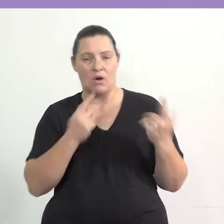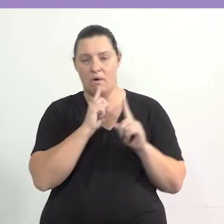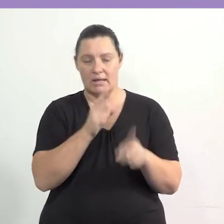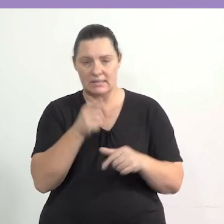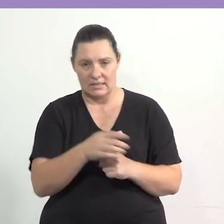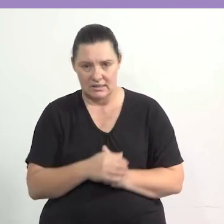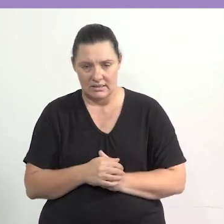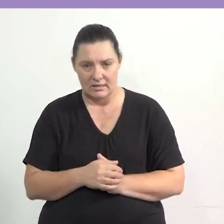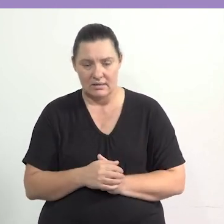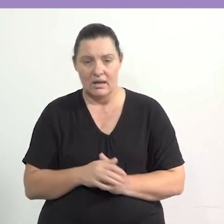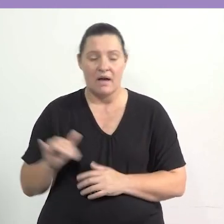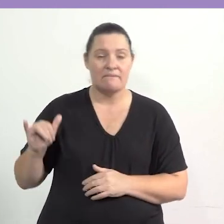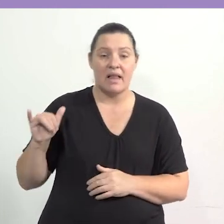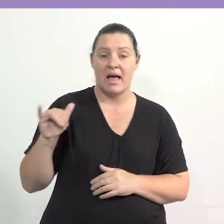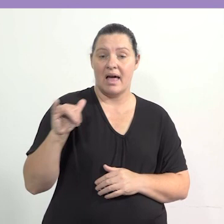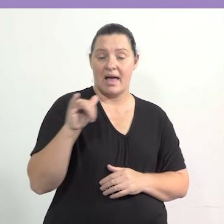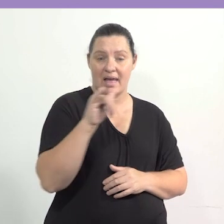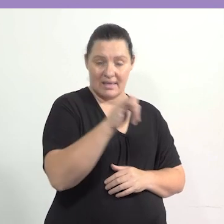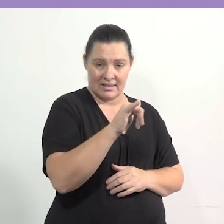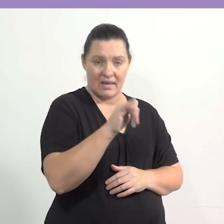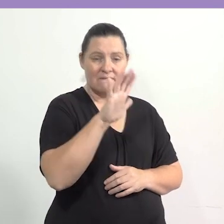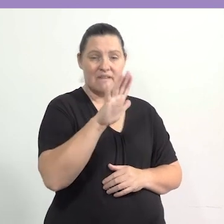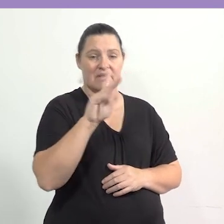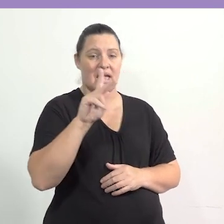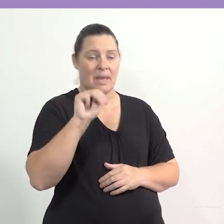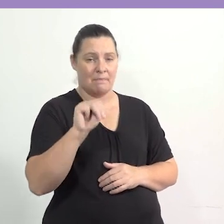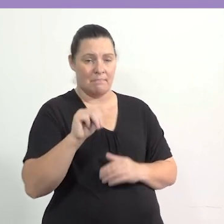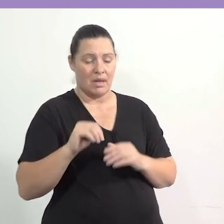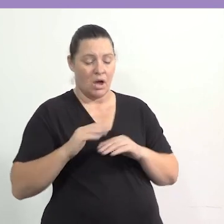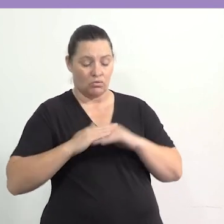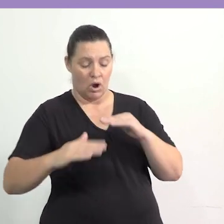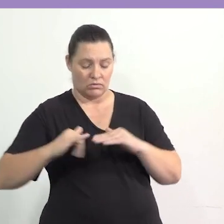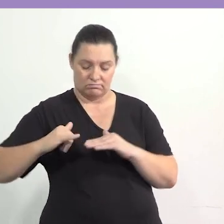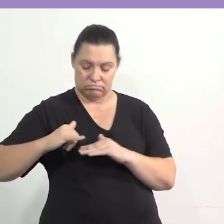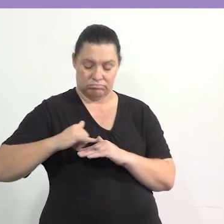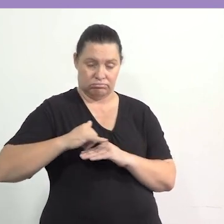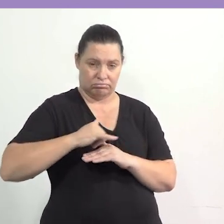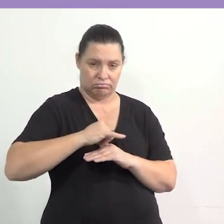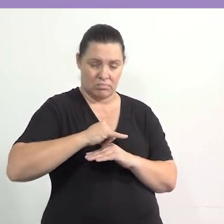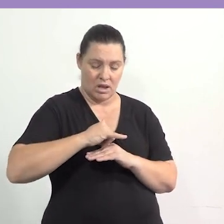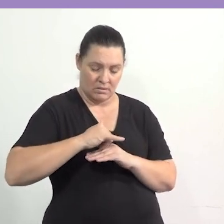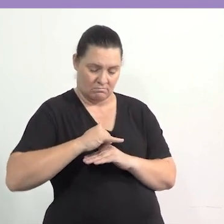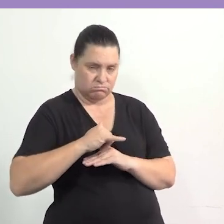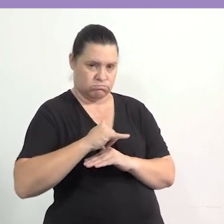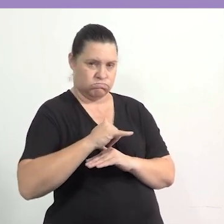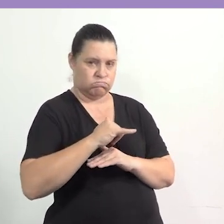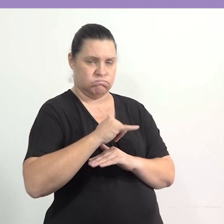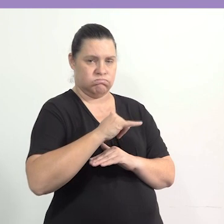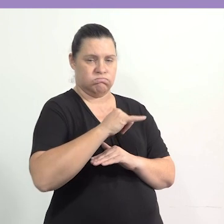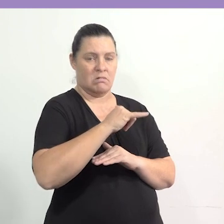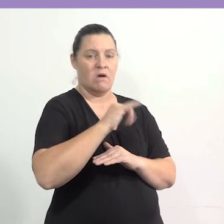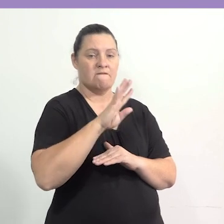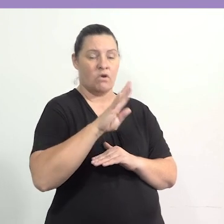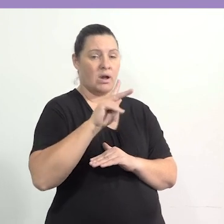how you answer this. An aeroplane flies 5 kilometers above ground level. It ascends by